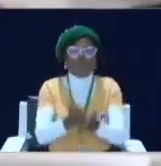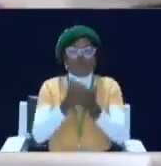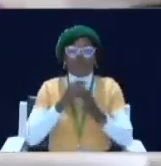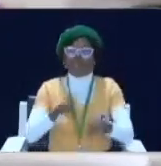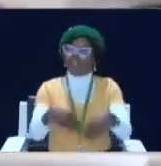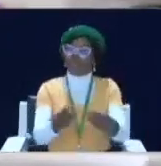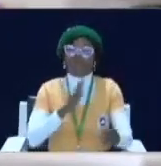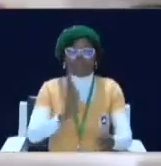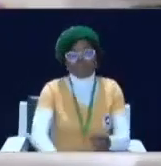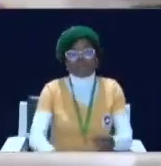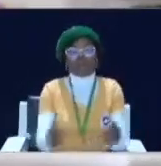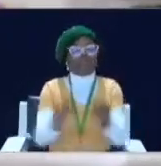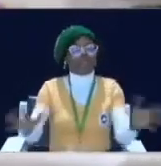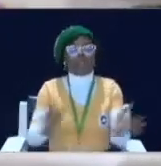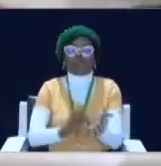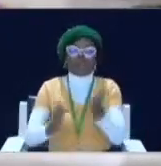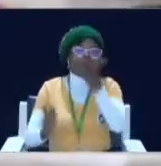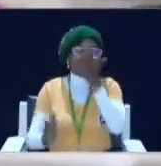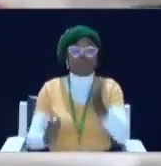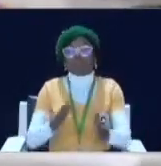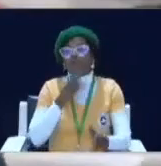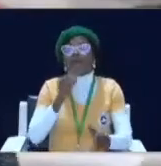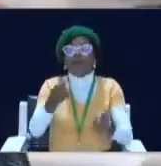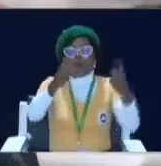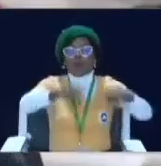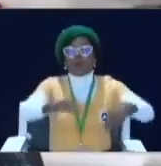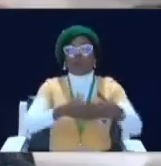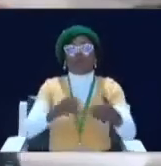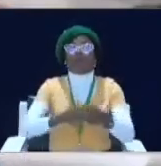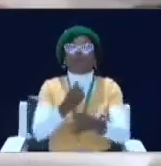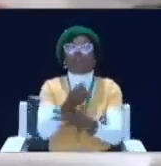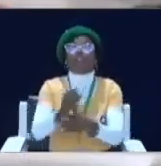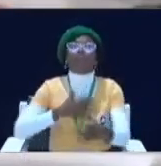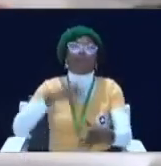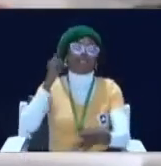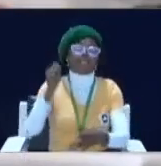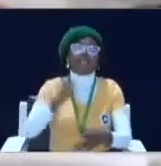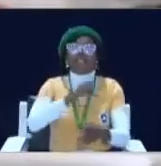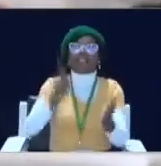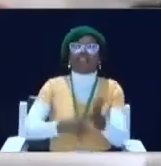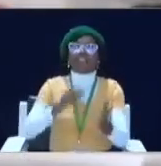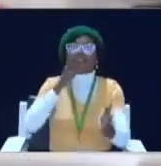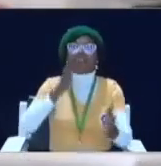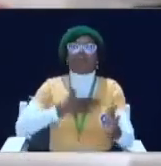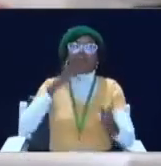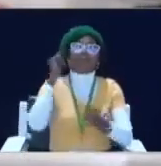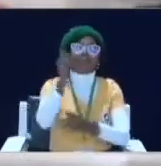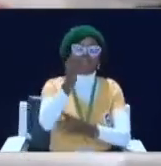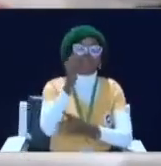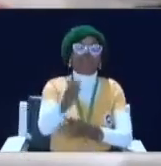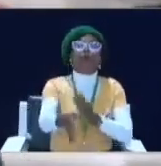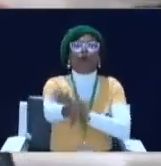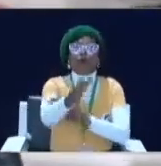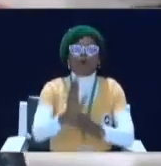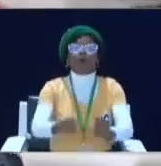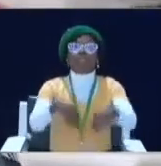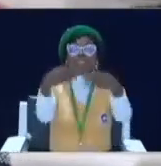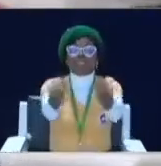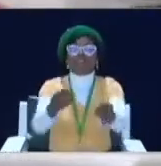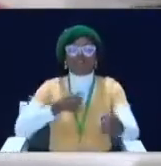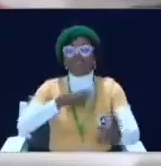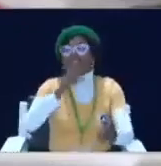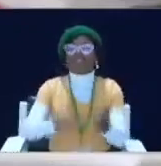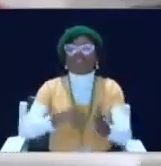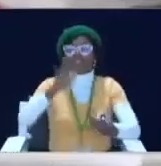of God. People of God, this is my testimony. God did it for me. I am here to say thank you to